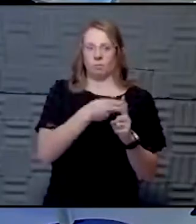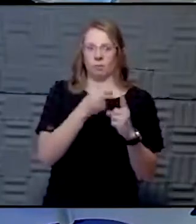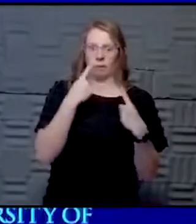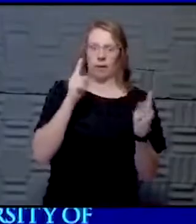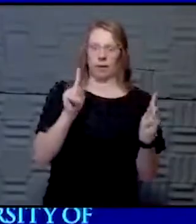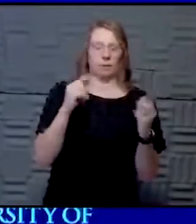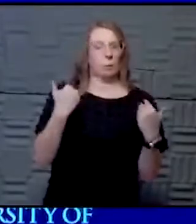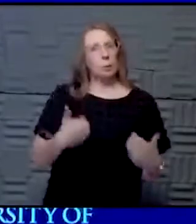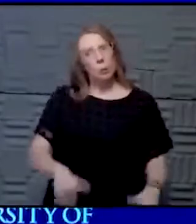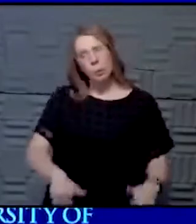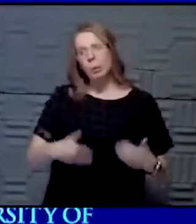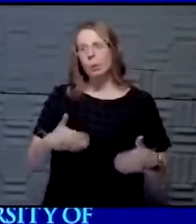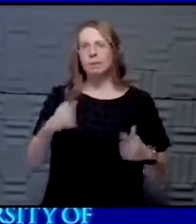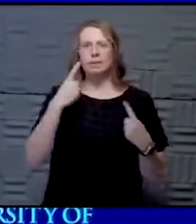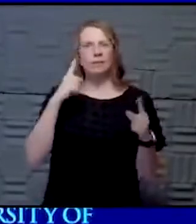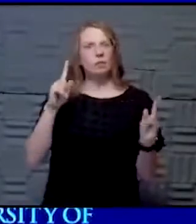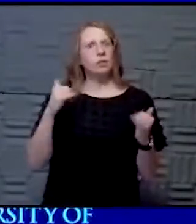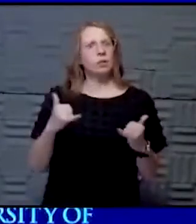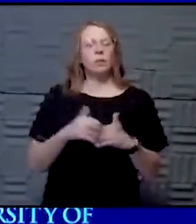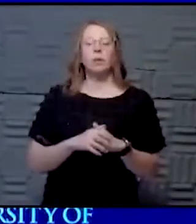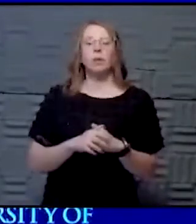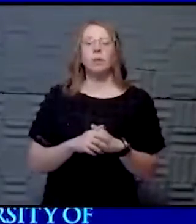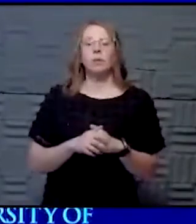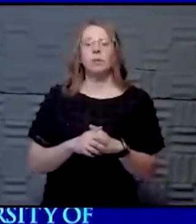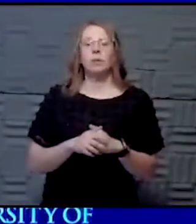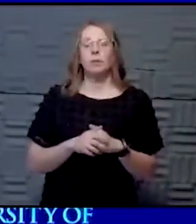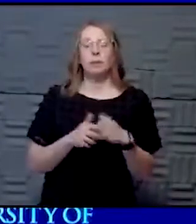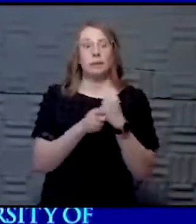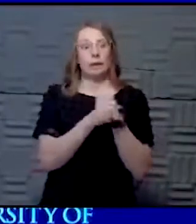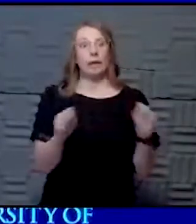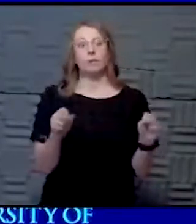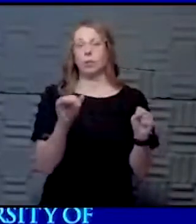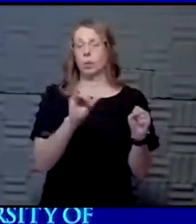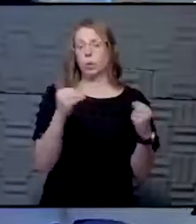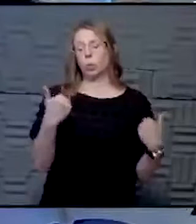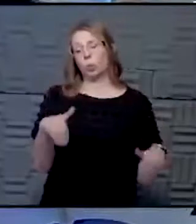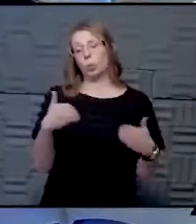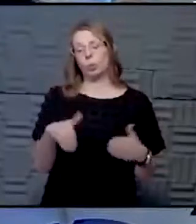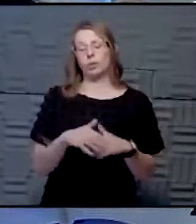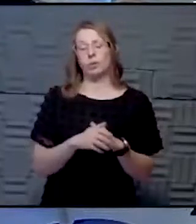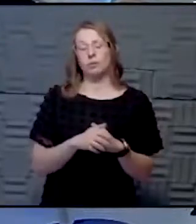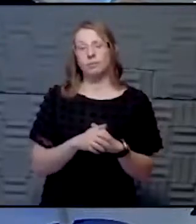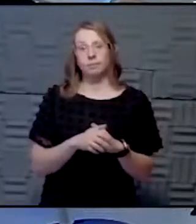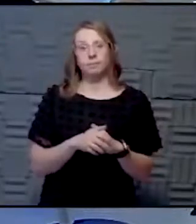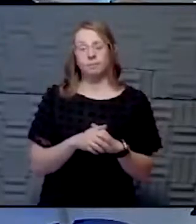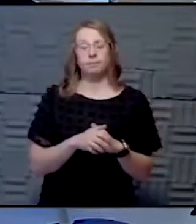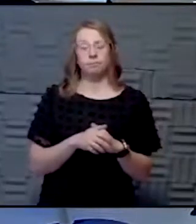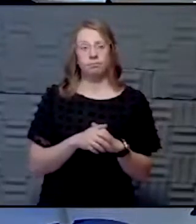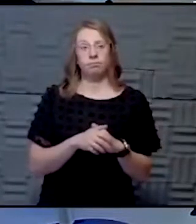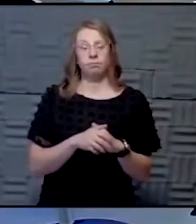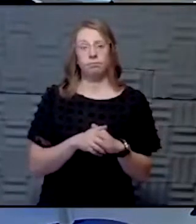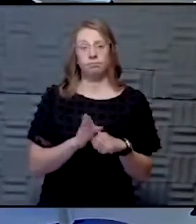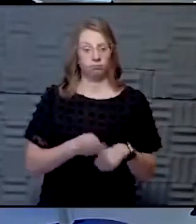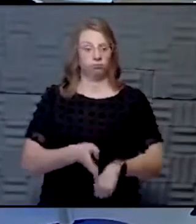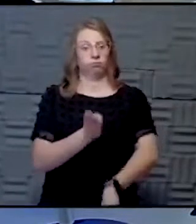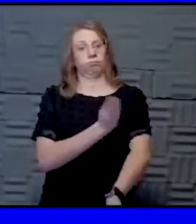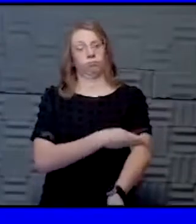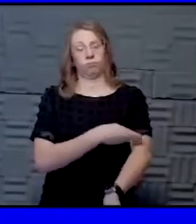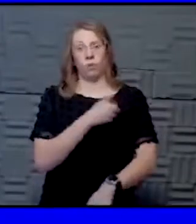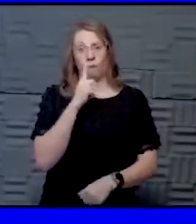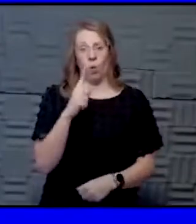they are, nor to be as safe as they are, Hawkeye. Yeah. This is pretty revolutionary. Yeah, we keep seeing